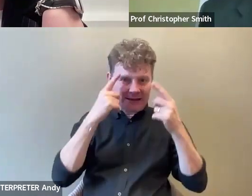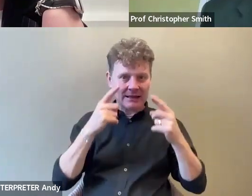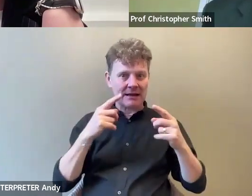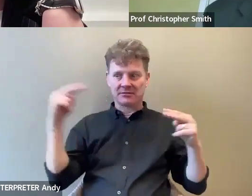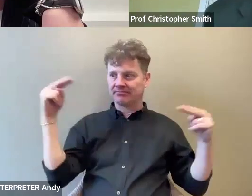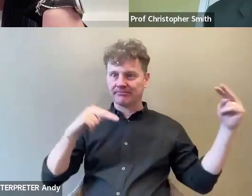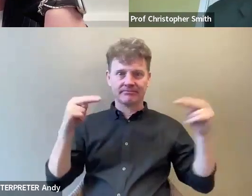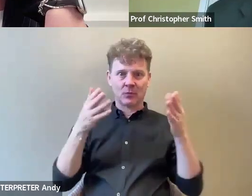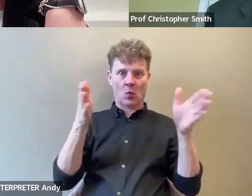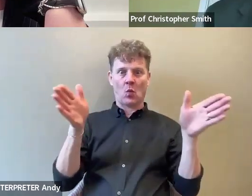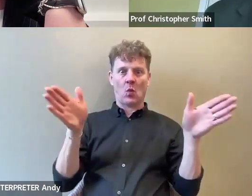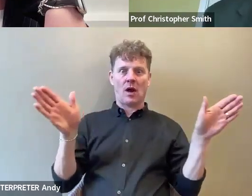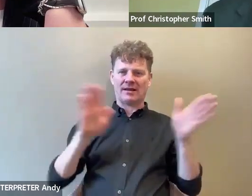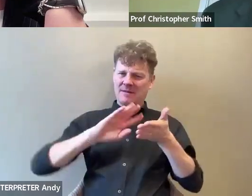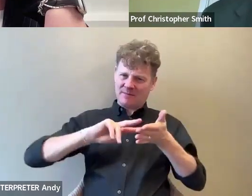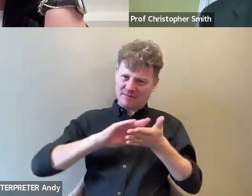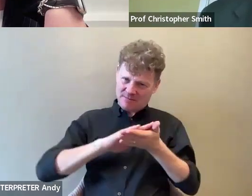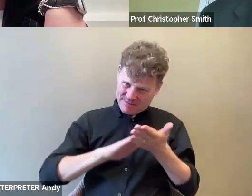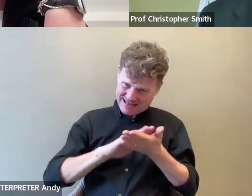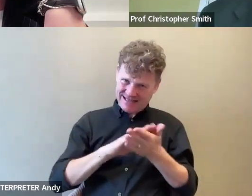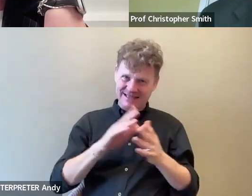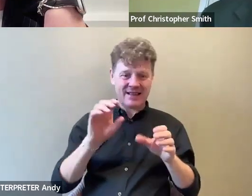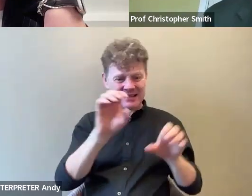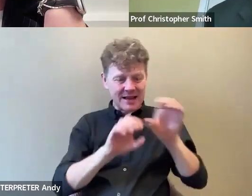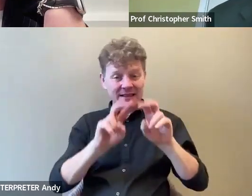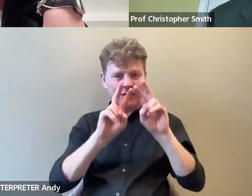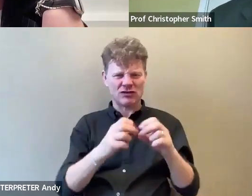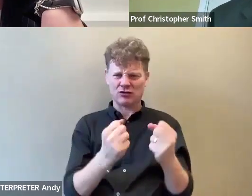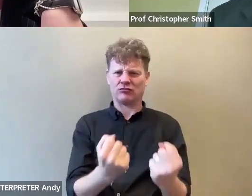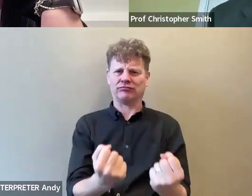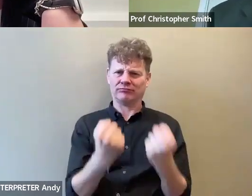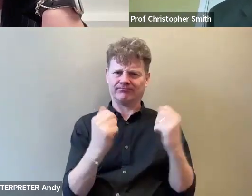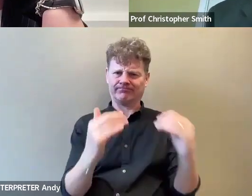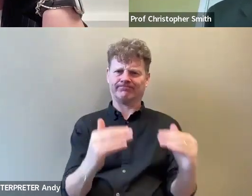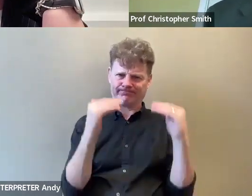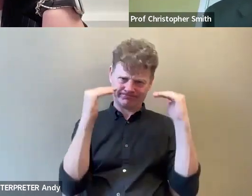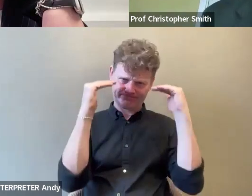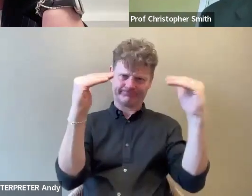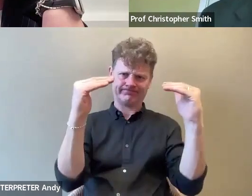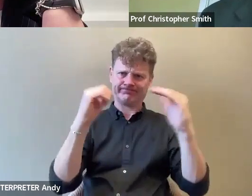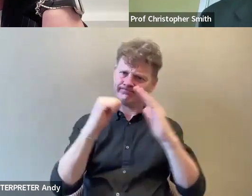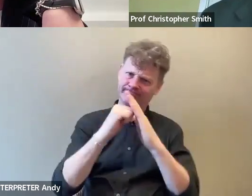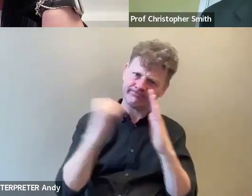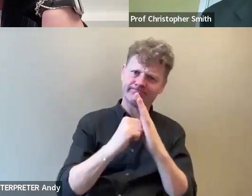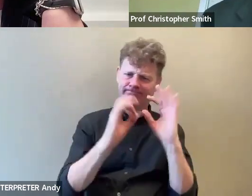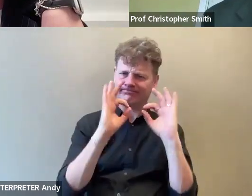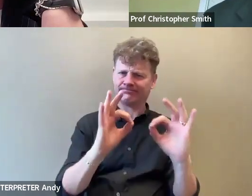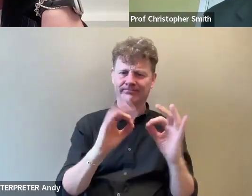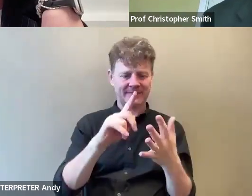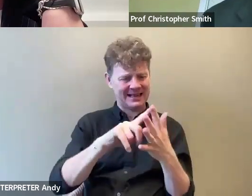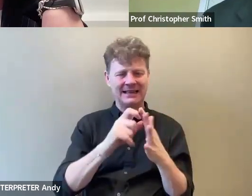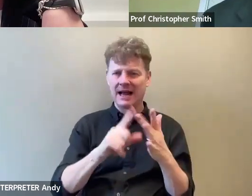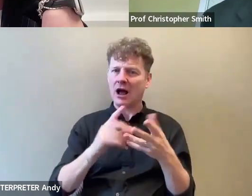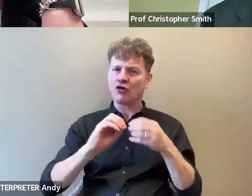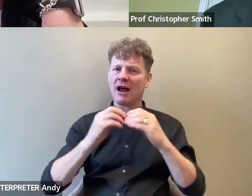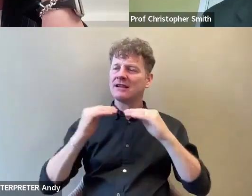which enhances the robustness and creativity of scientific research. We know that EDI creates fair